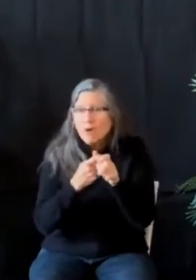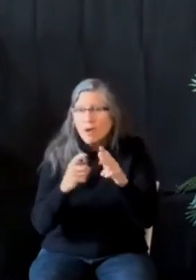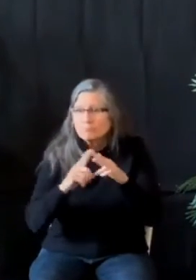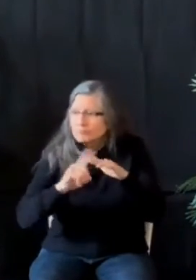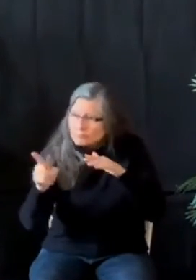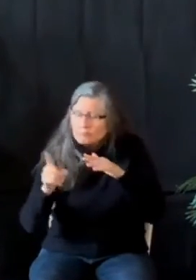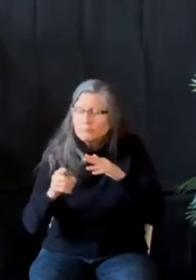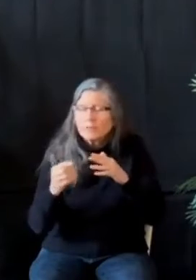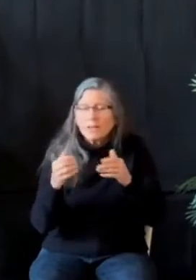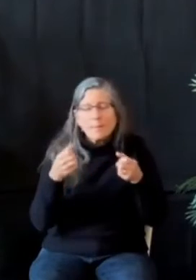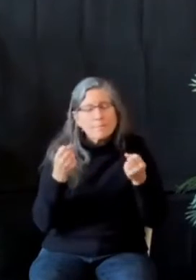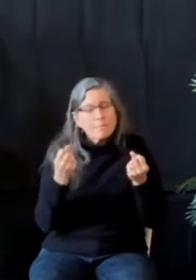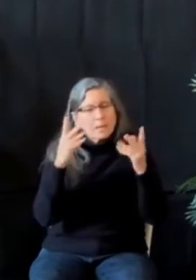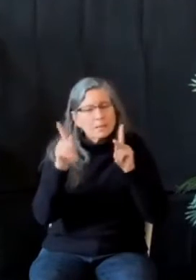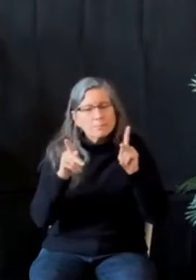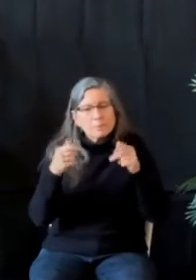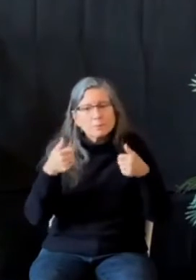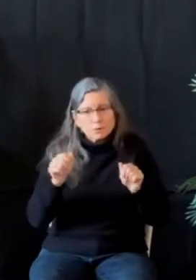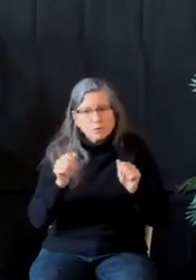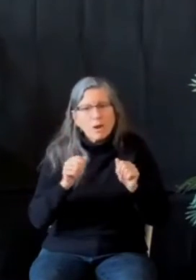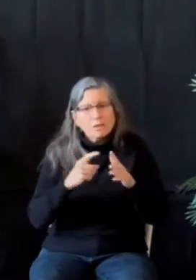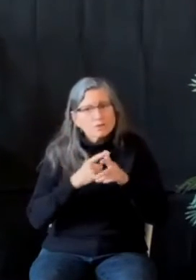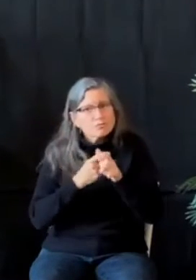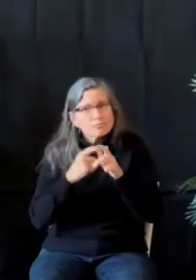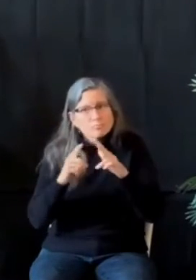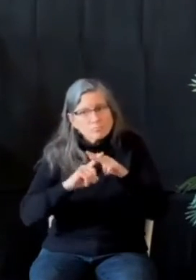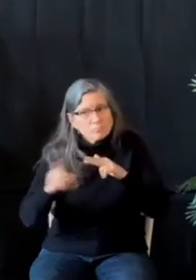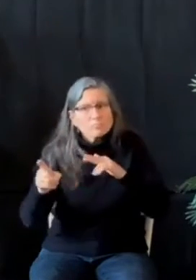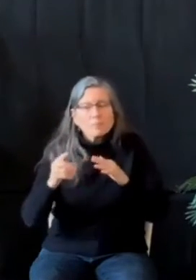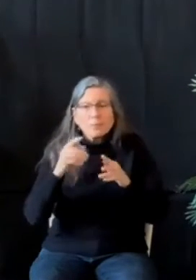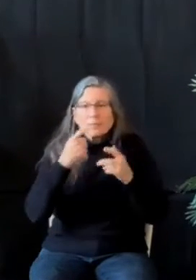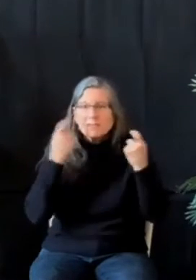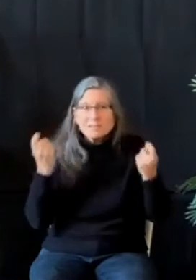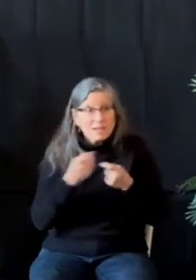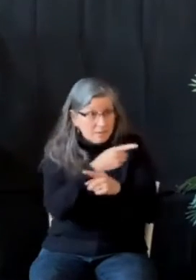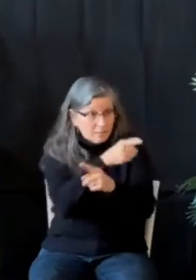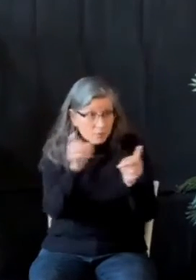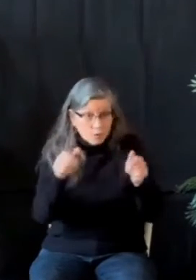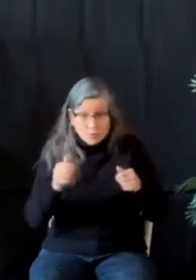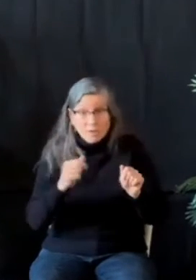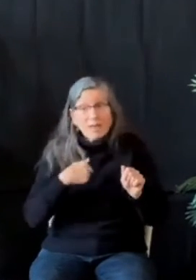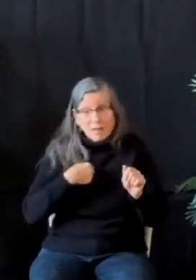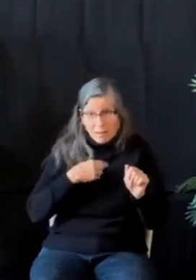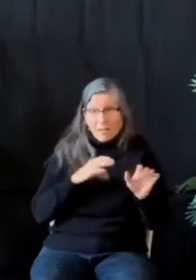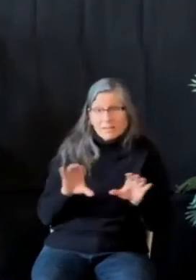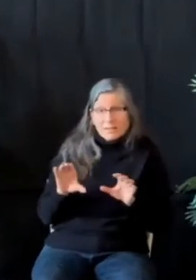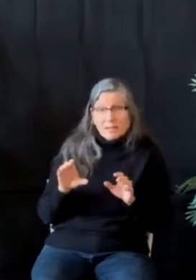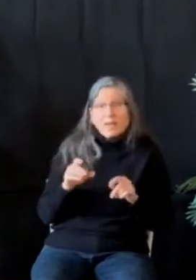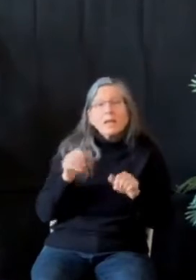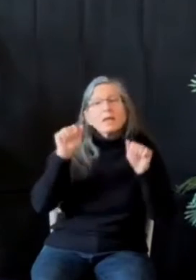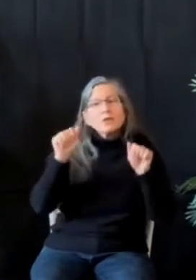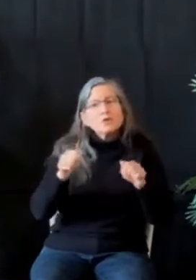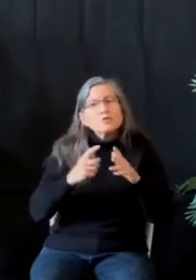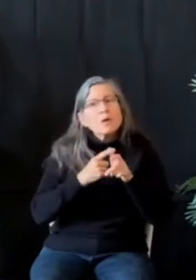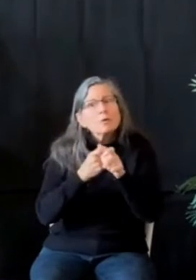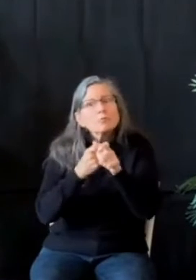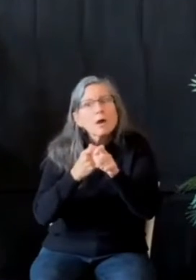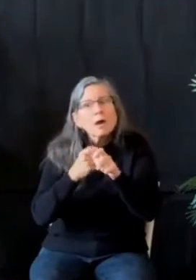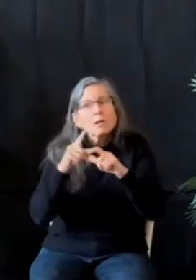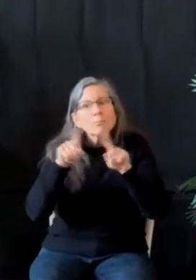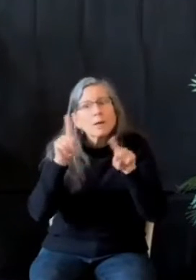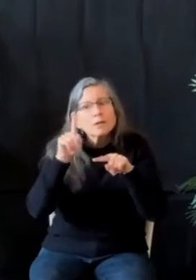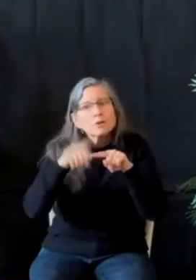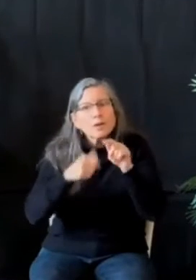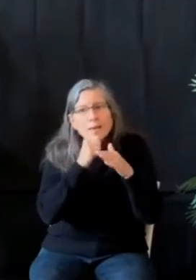try to run from sin. I've tried to run from sin. Have you tried to run from sin? You can run, but you can't hide. And